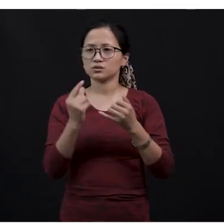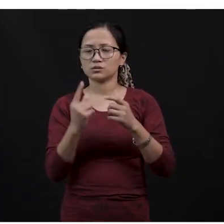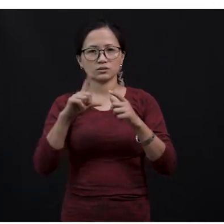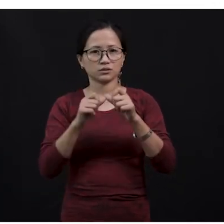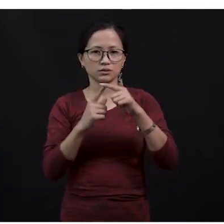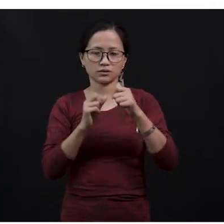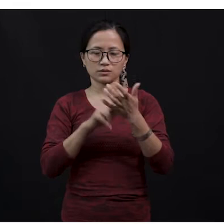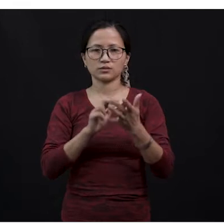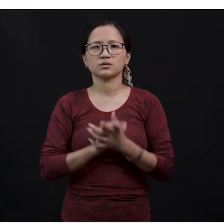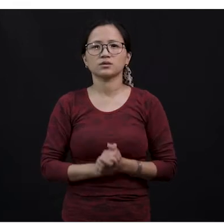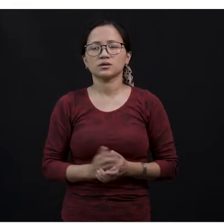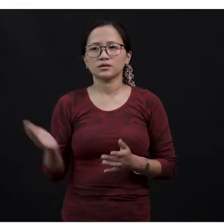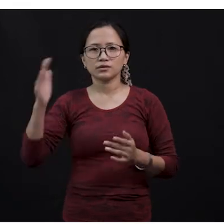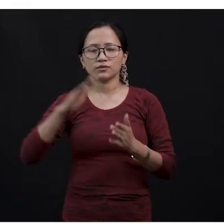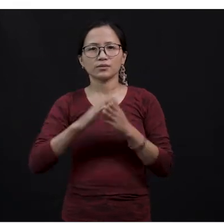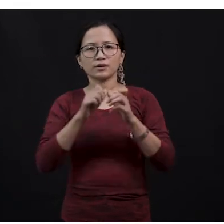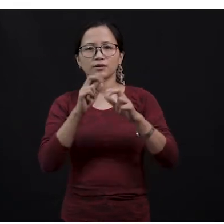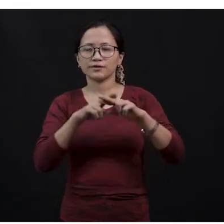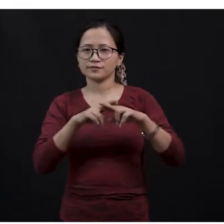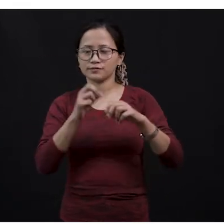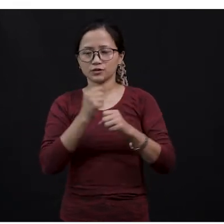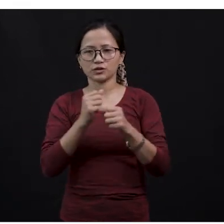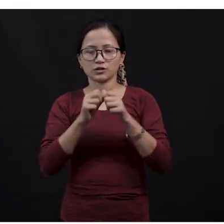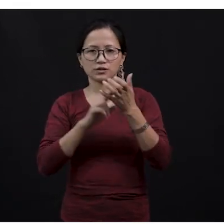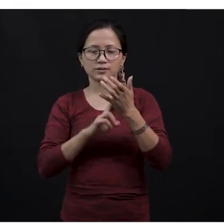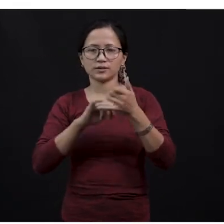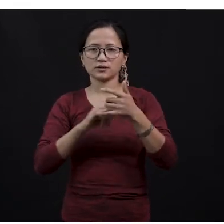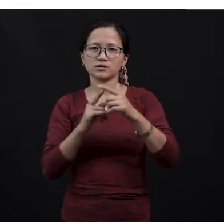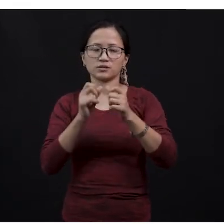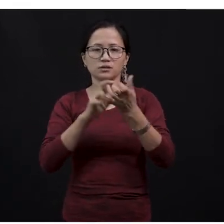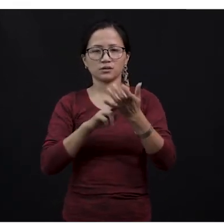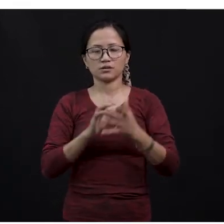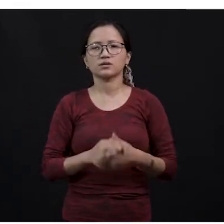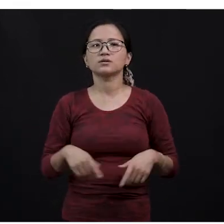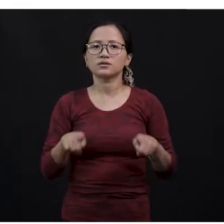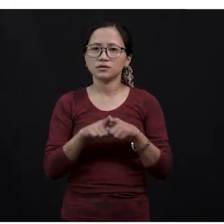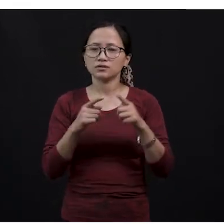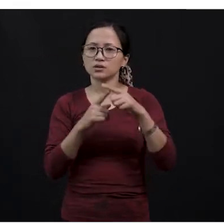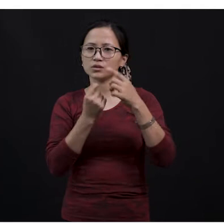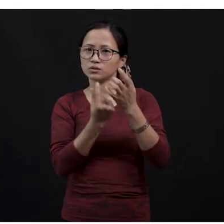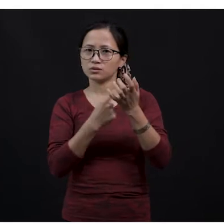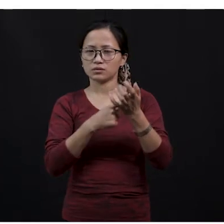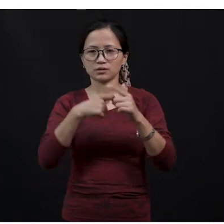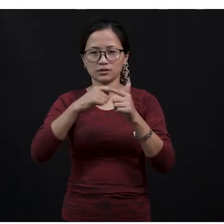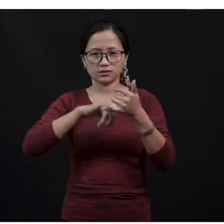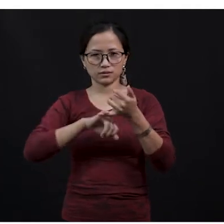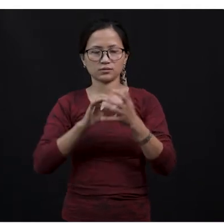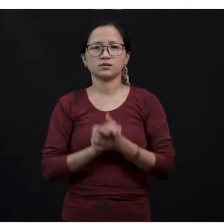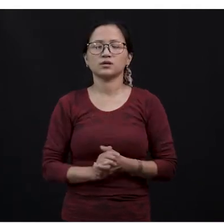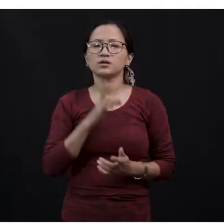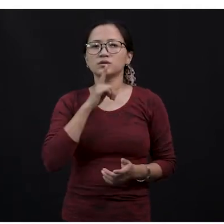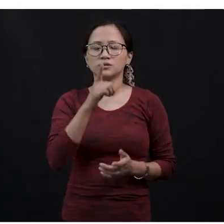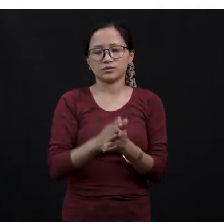came from Afghanistan and Turkey. So most of them were Afghans and Turks. We also got